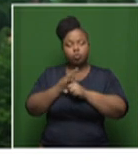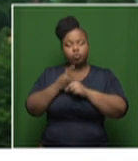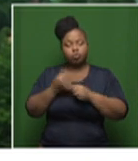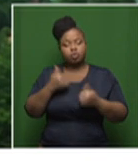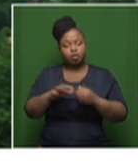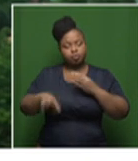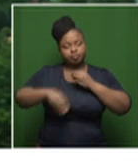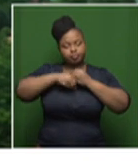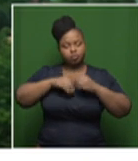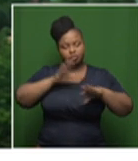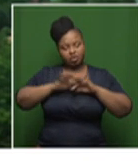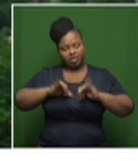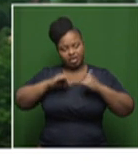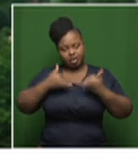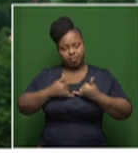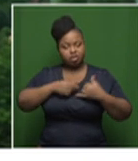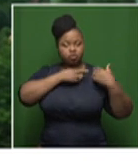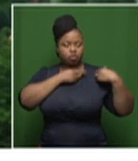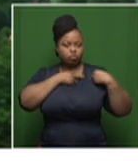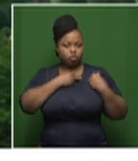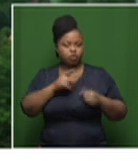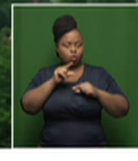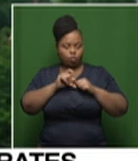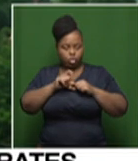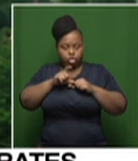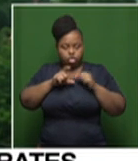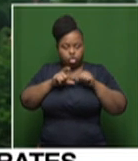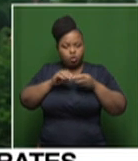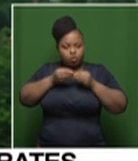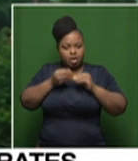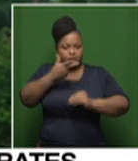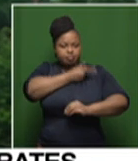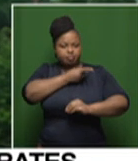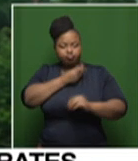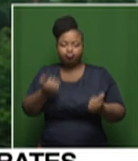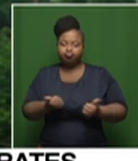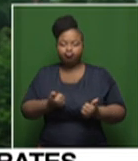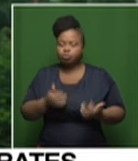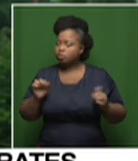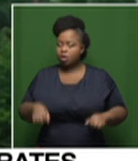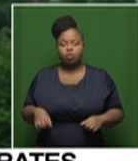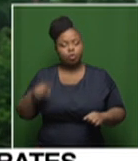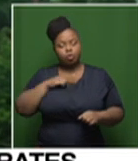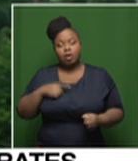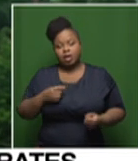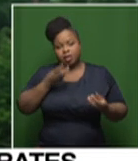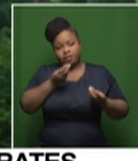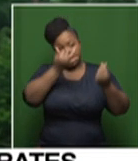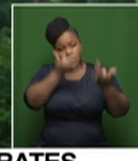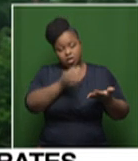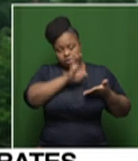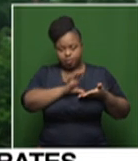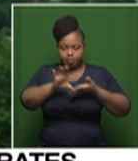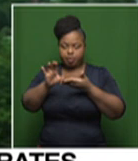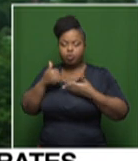which is an indigenous company developing a shot and has already rolled out a COVID-19 vaccine. So this financial assistance will be used